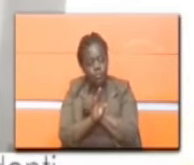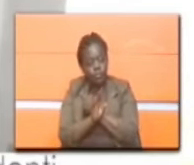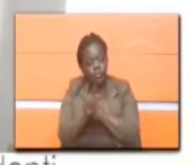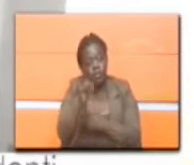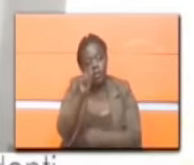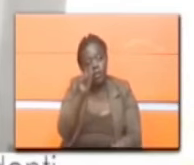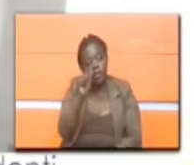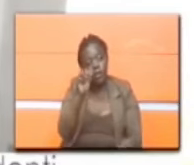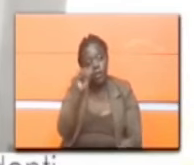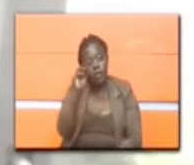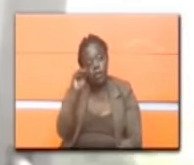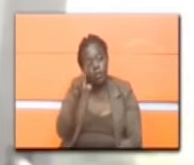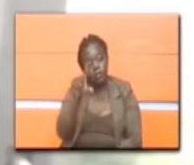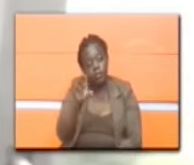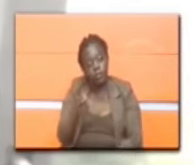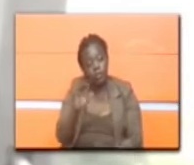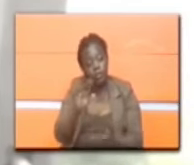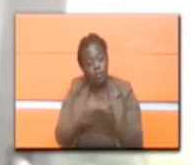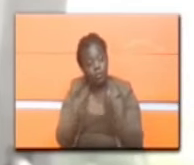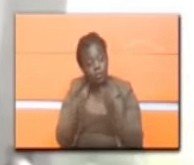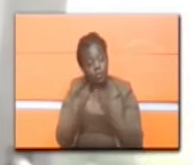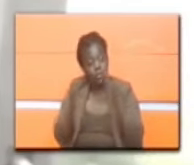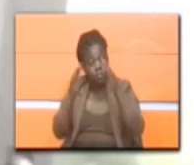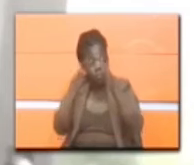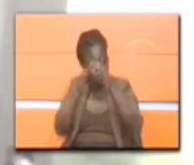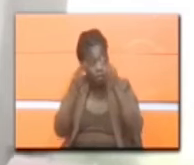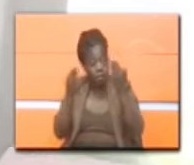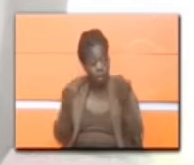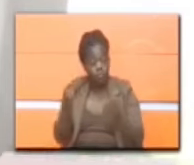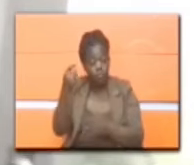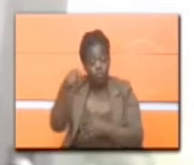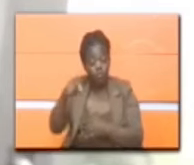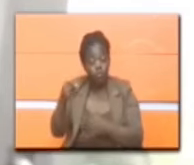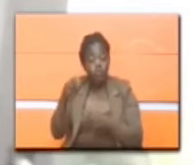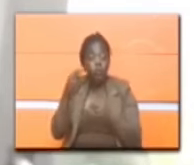Tamale Mirundi had become a household name